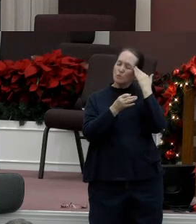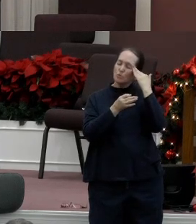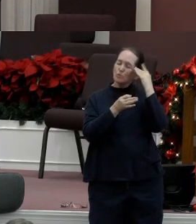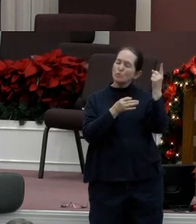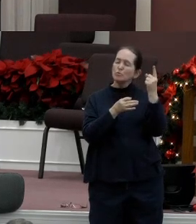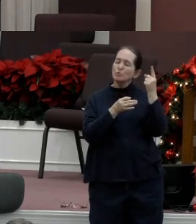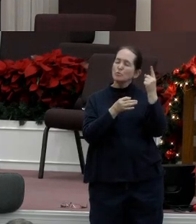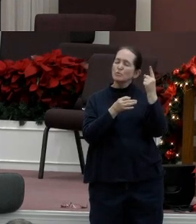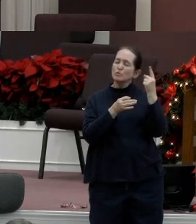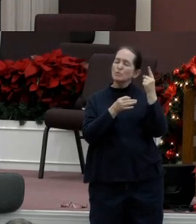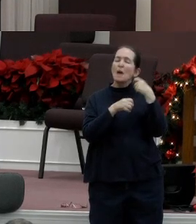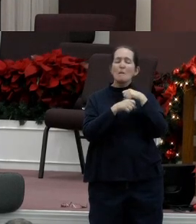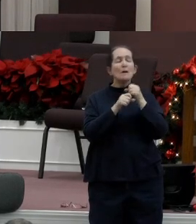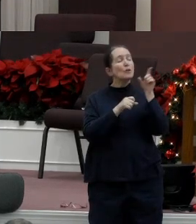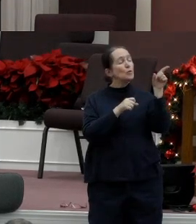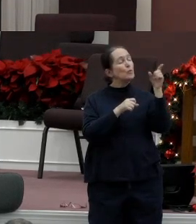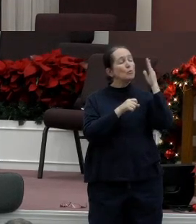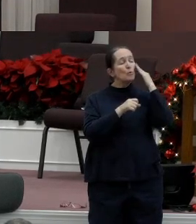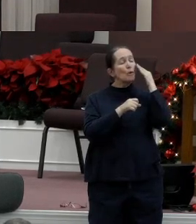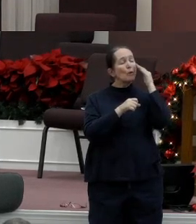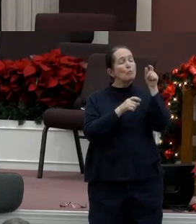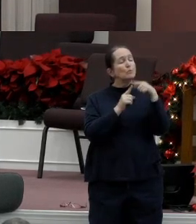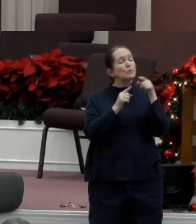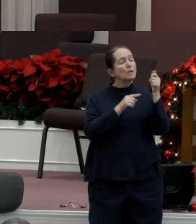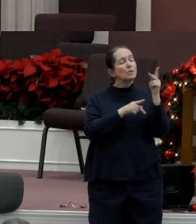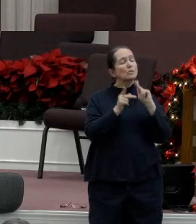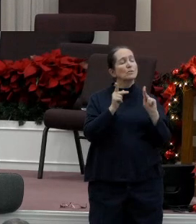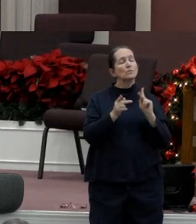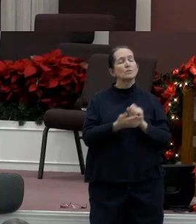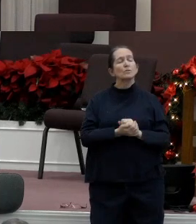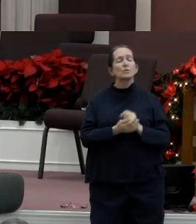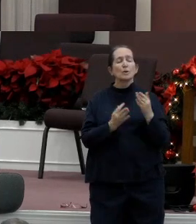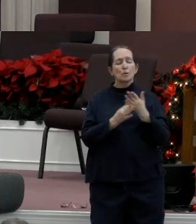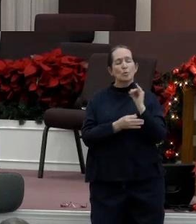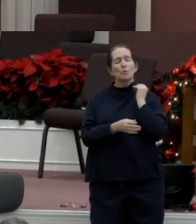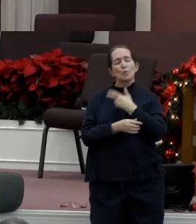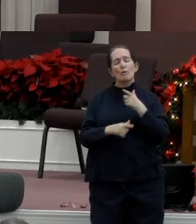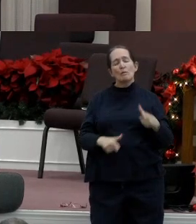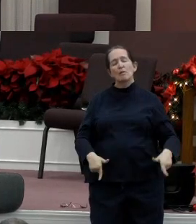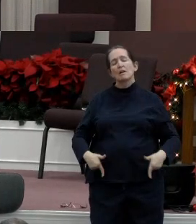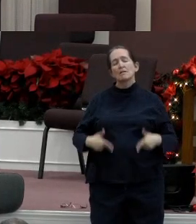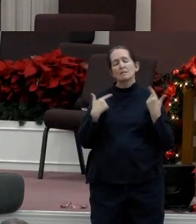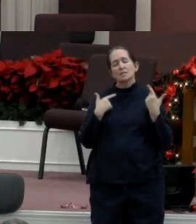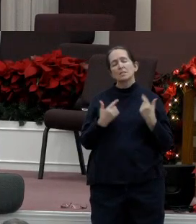and to make you known to others through our lives.